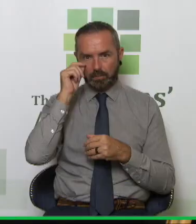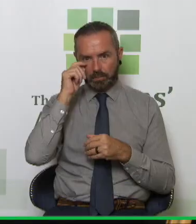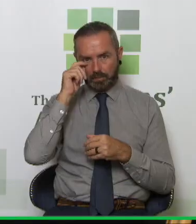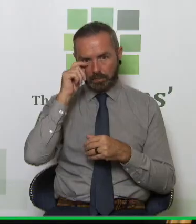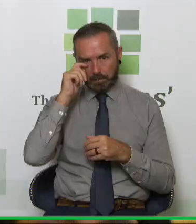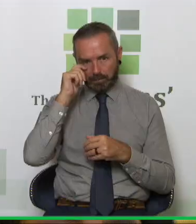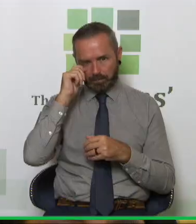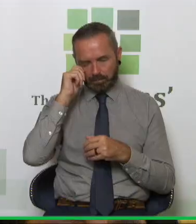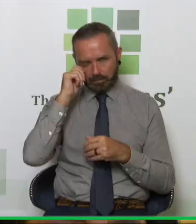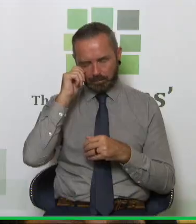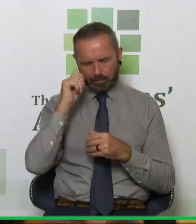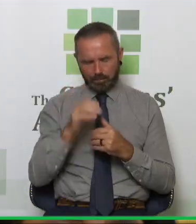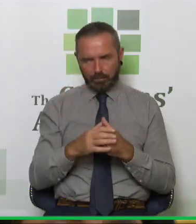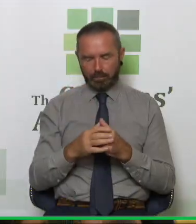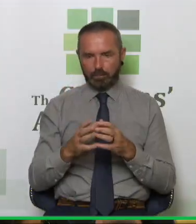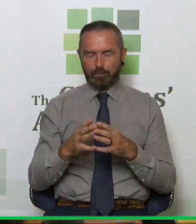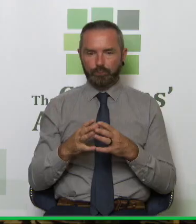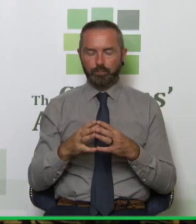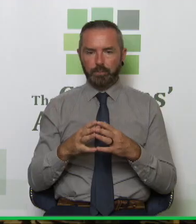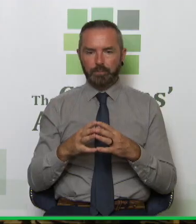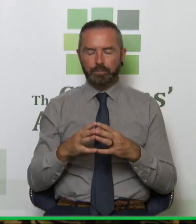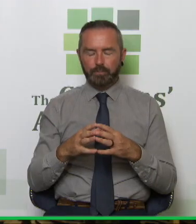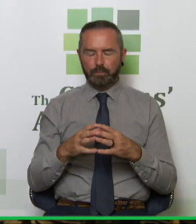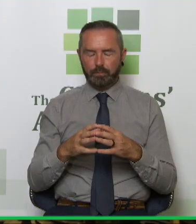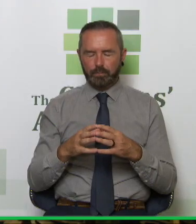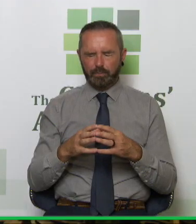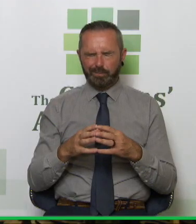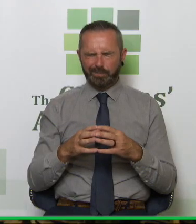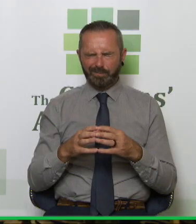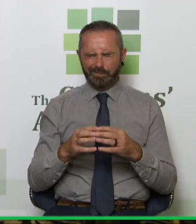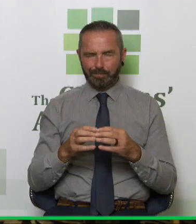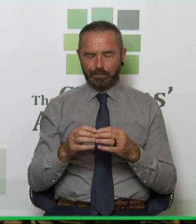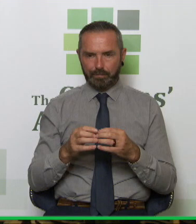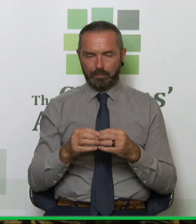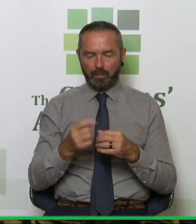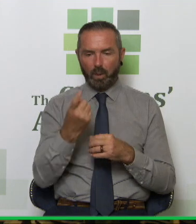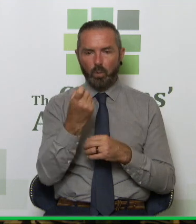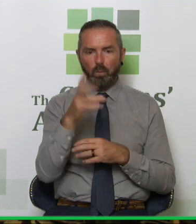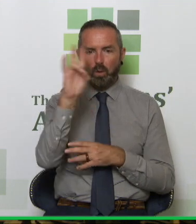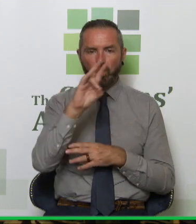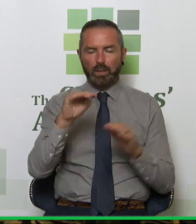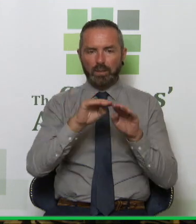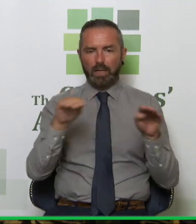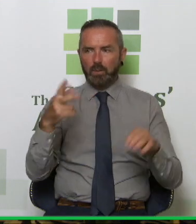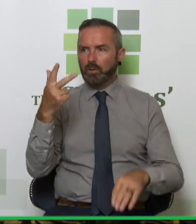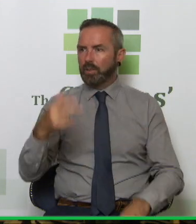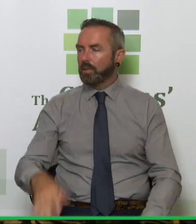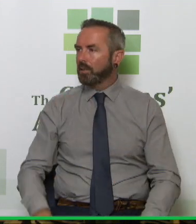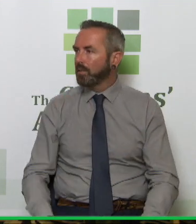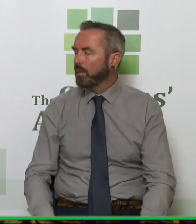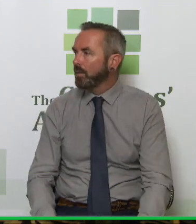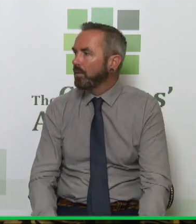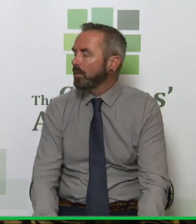going forward? Thanks. I'm just saying we'll take one more question, table 3, because they were particularly for people. Table 3,